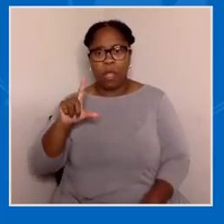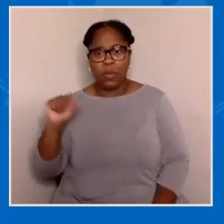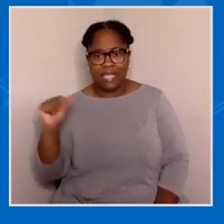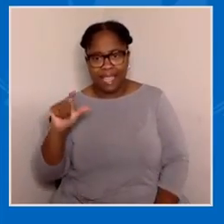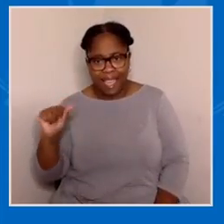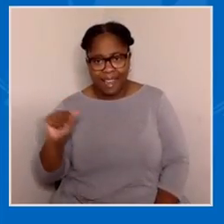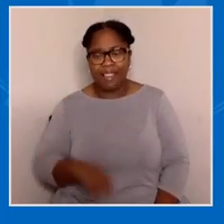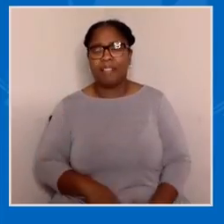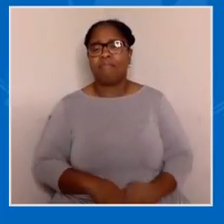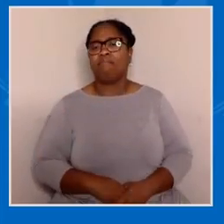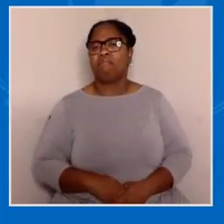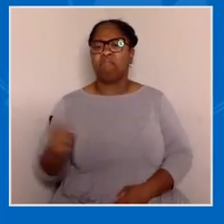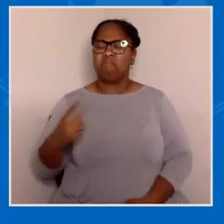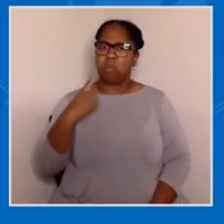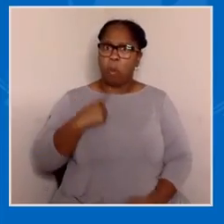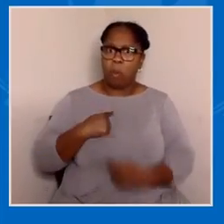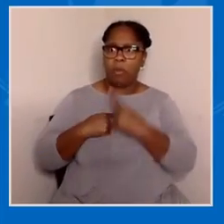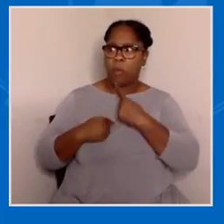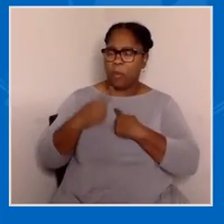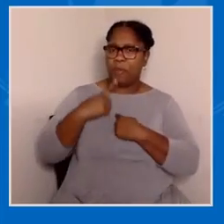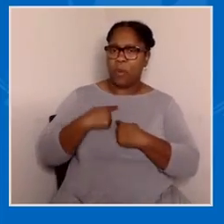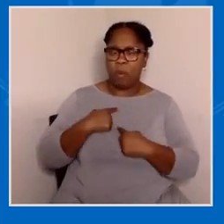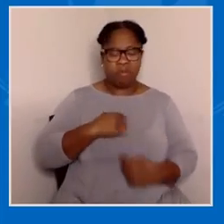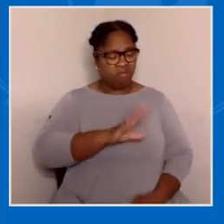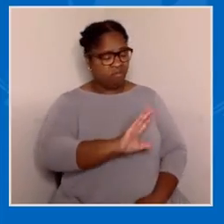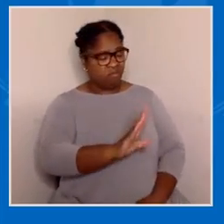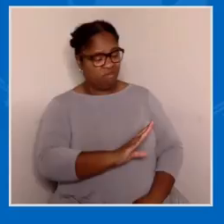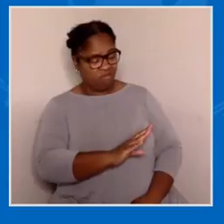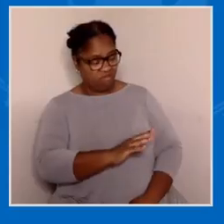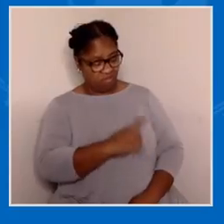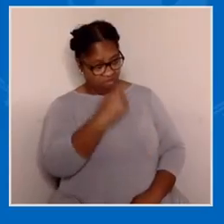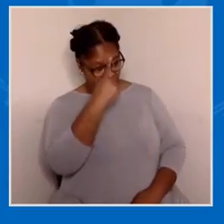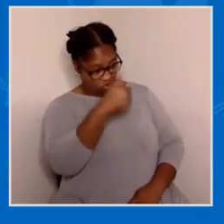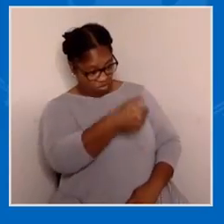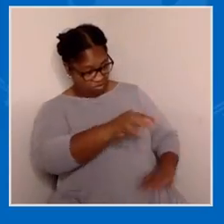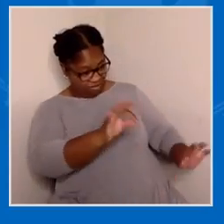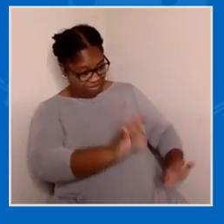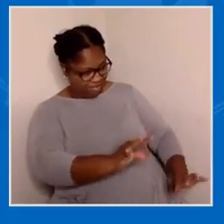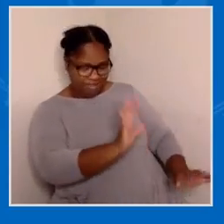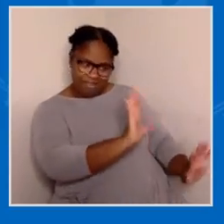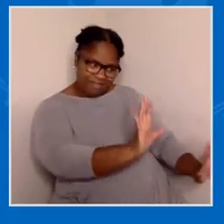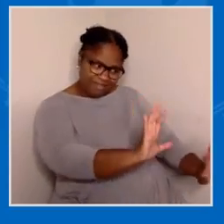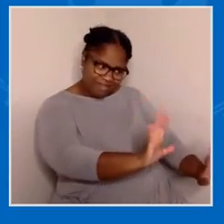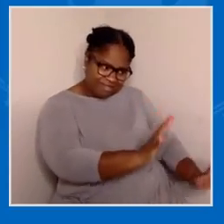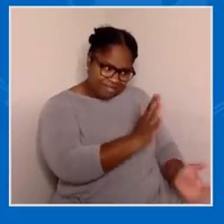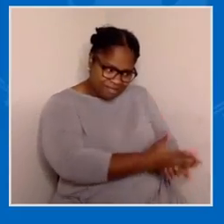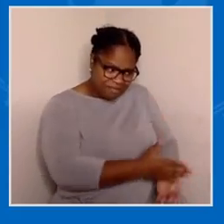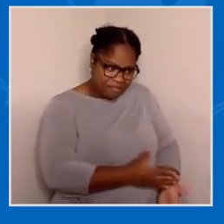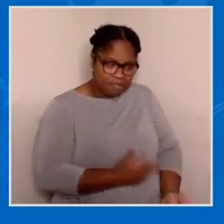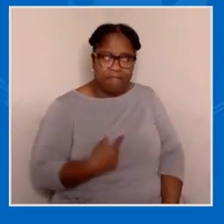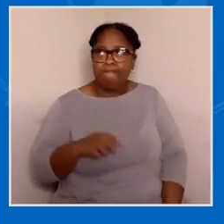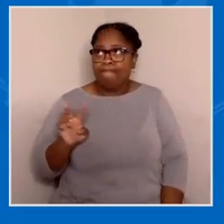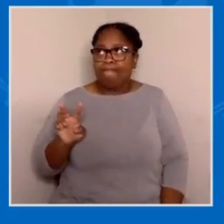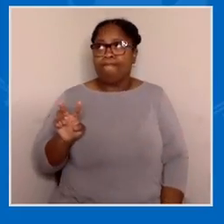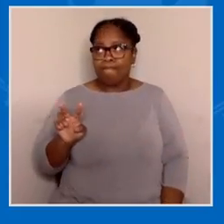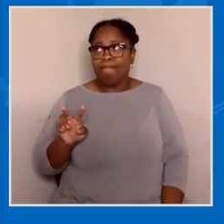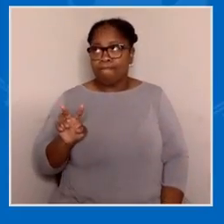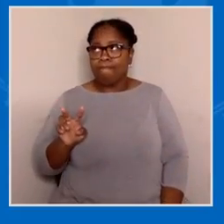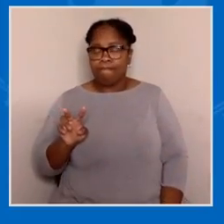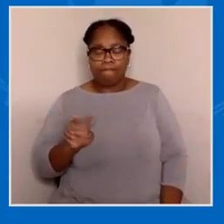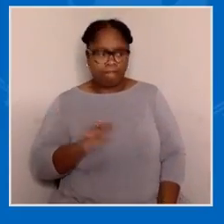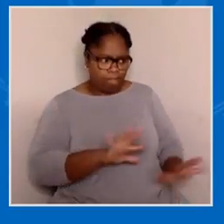constantly, "Linda, don't undersell yourself." And he would always do everything possible to lift me